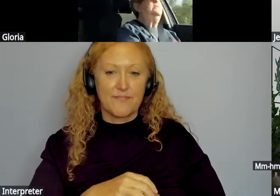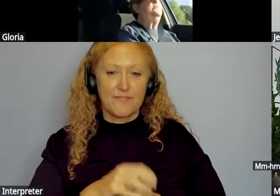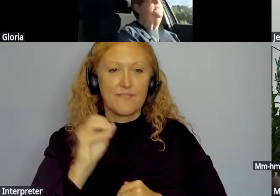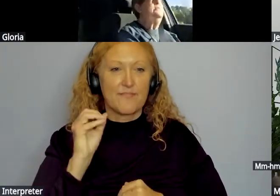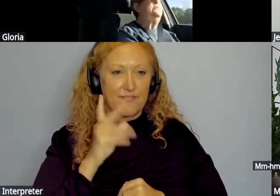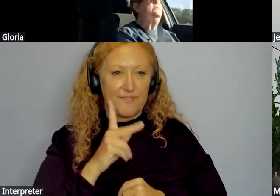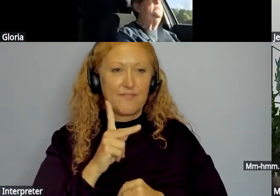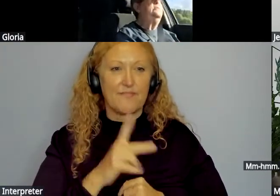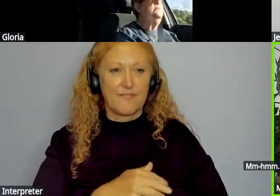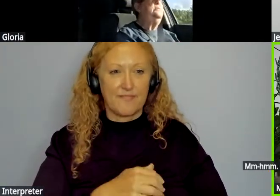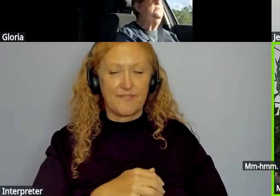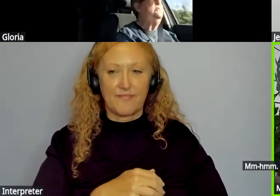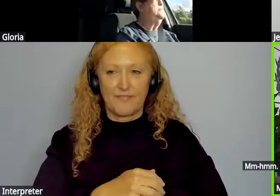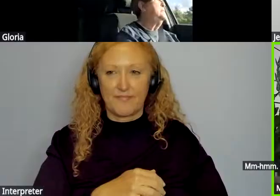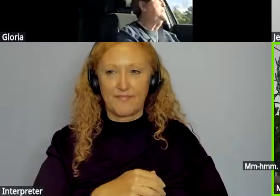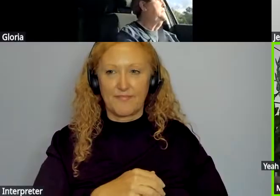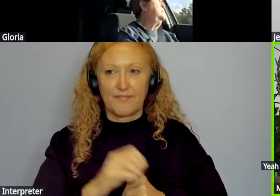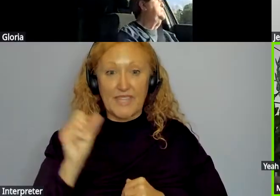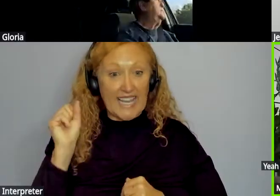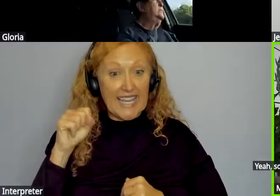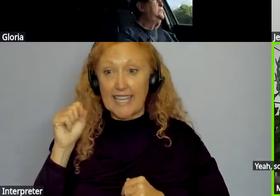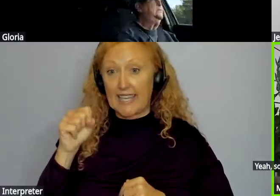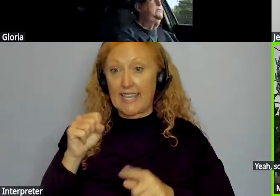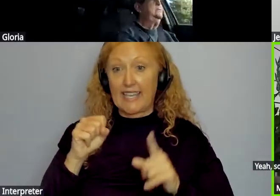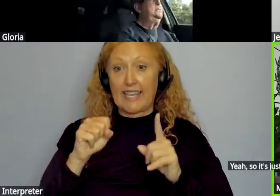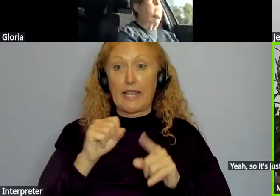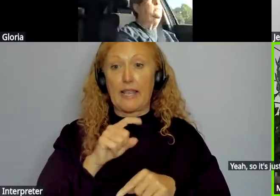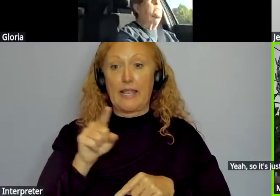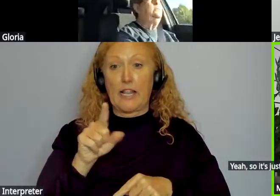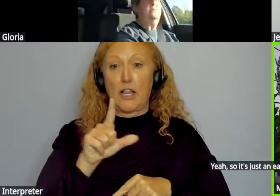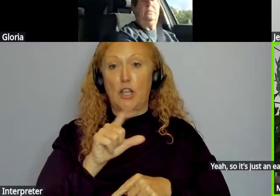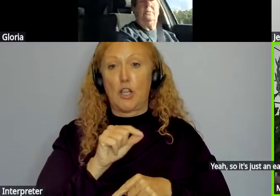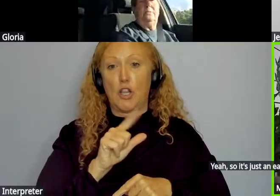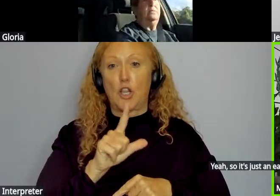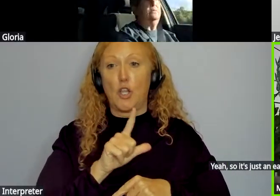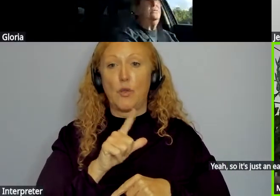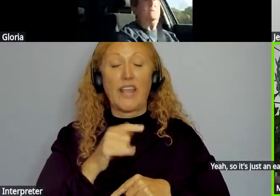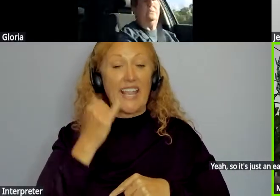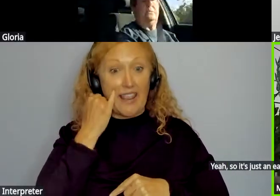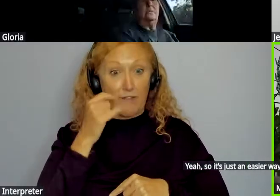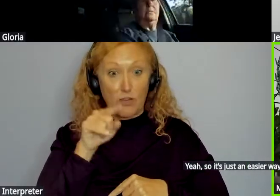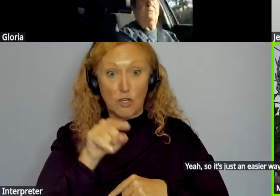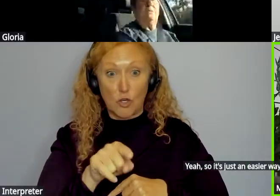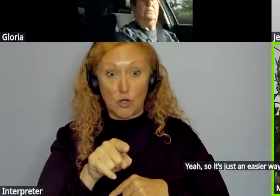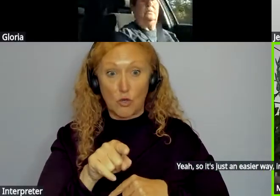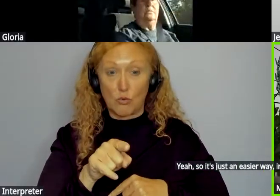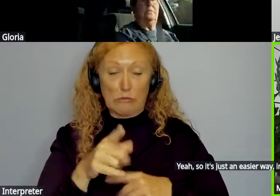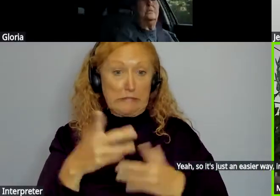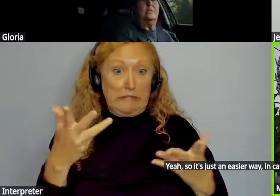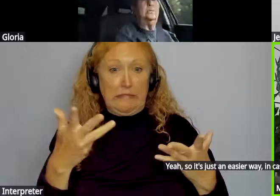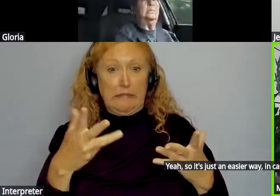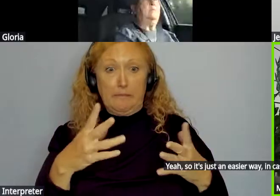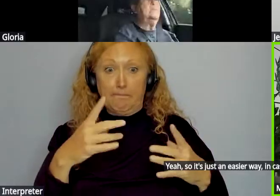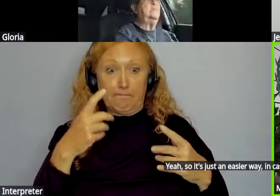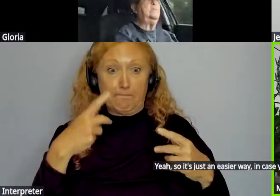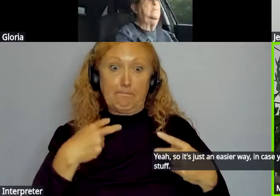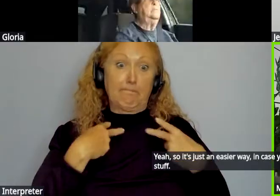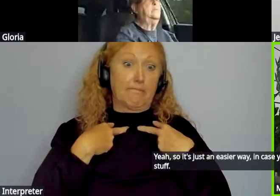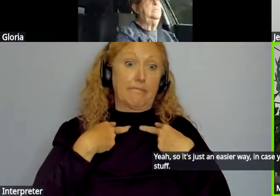Okay. Yeah. So it's just an easier way in case you're stumped for a way to create